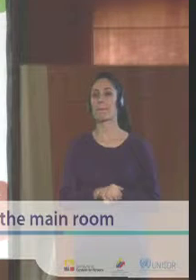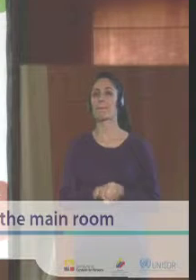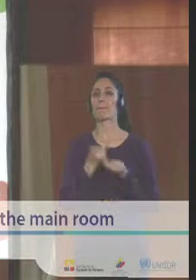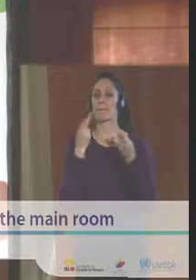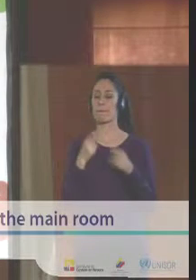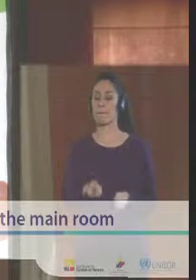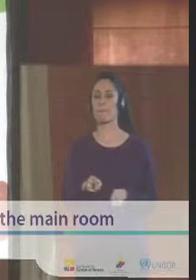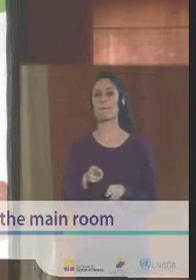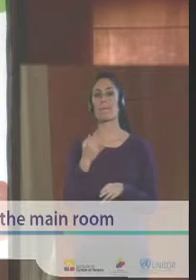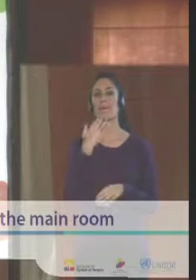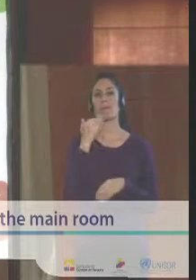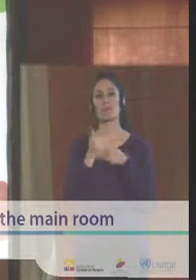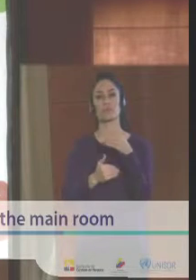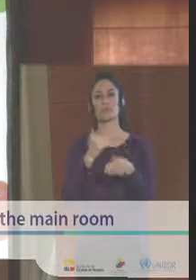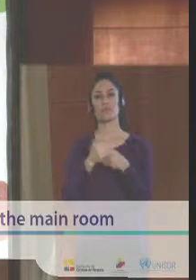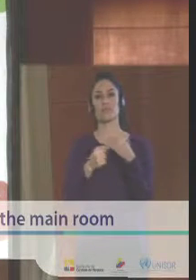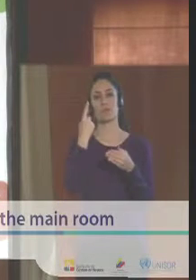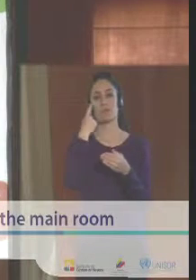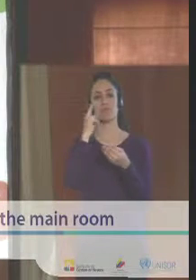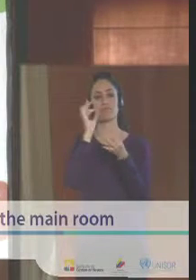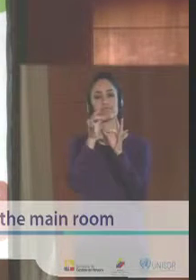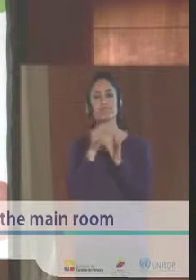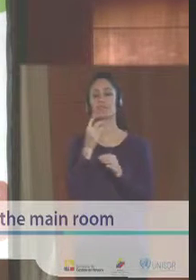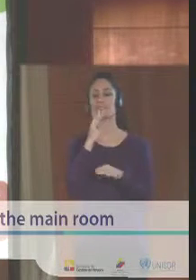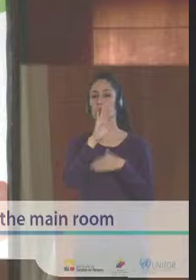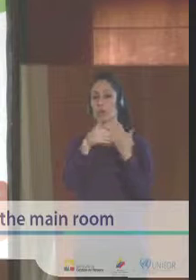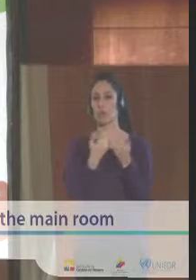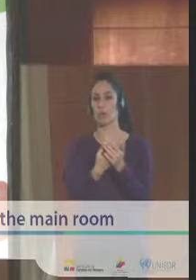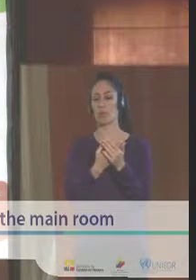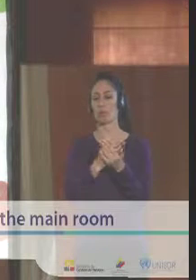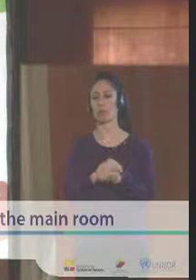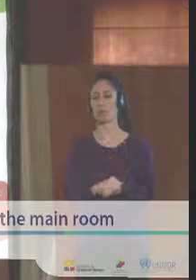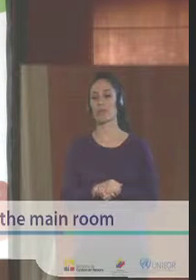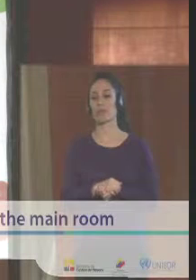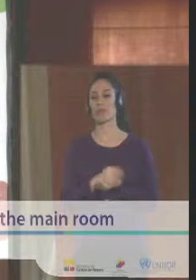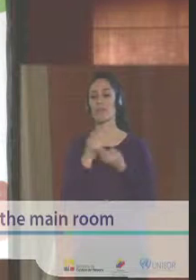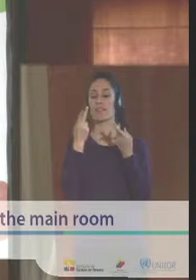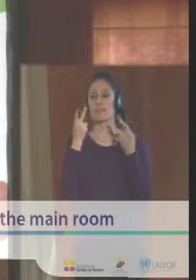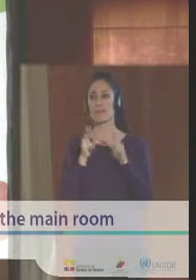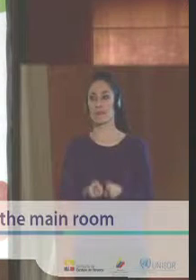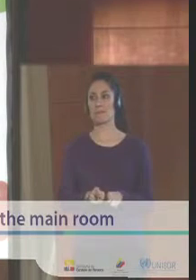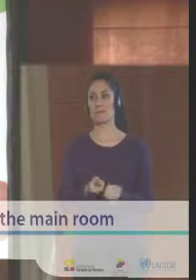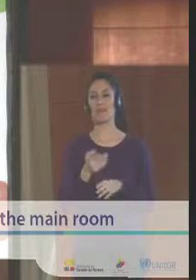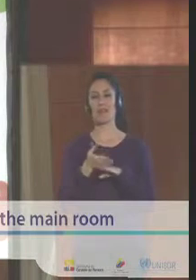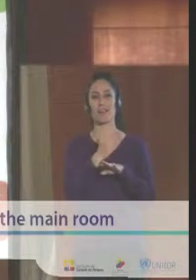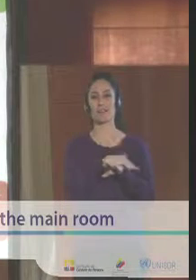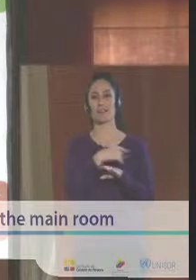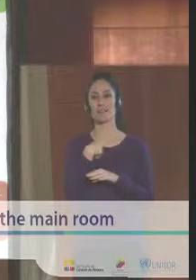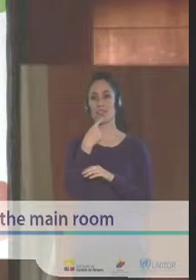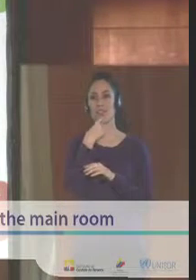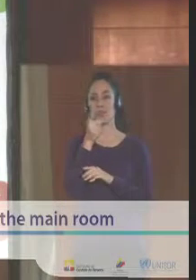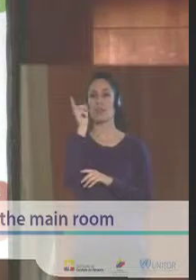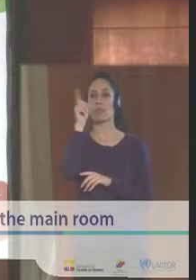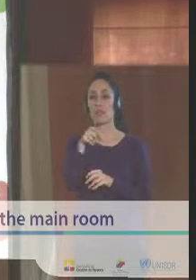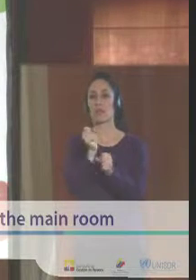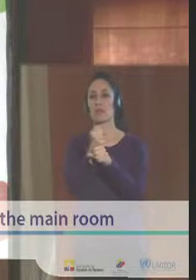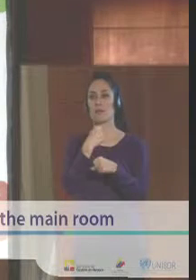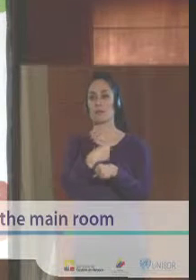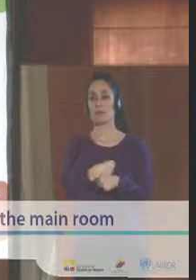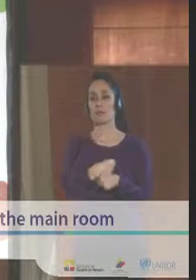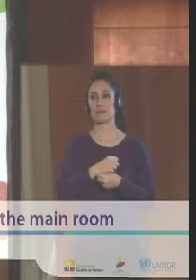to a process of selecting projects. But this is all based, as I mentioned, on